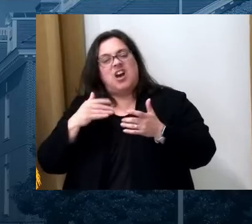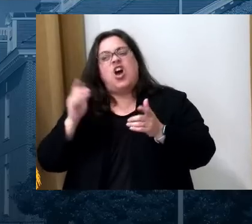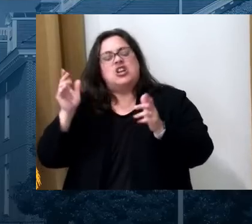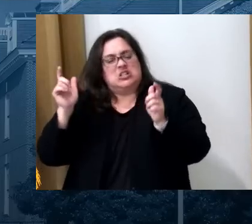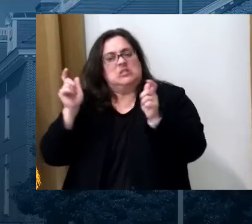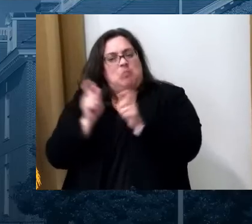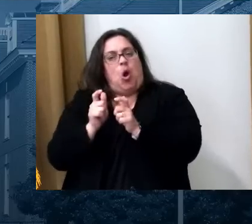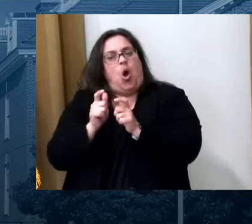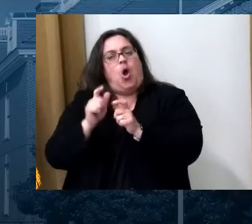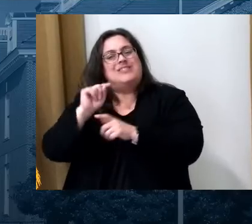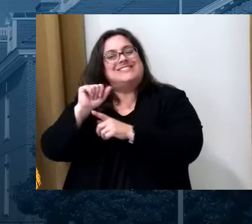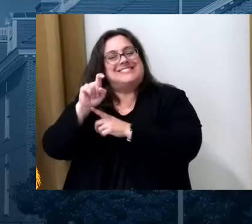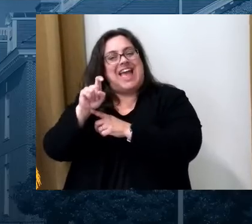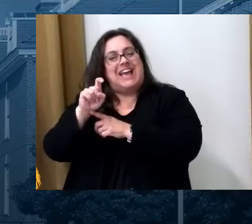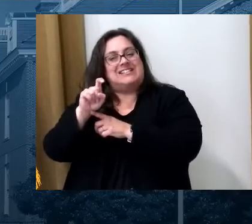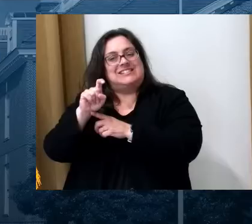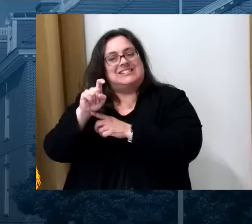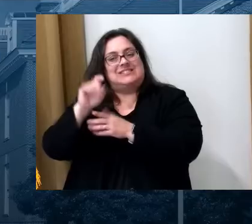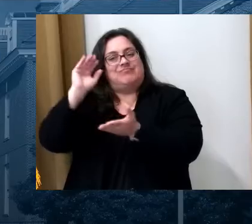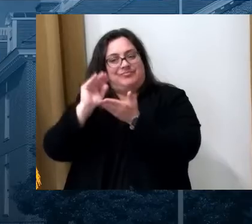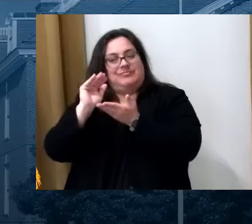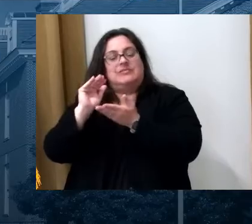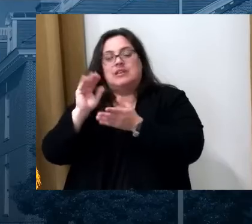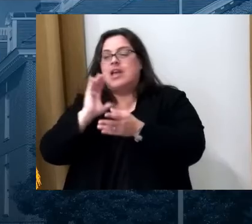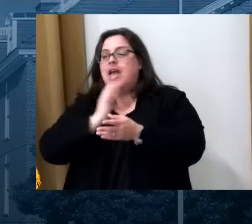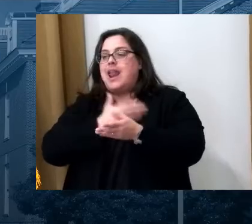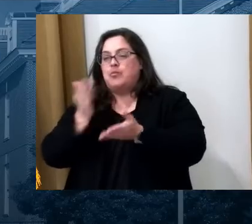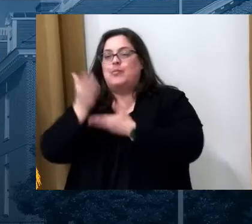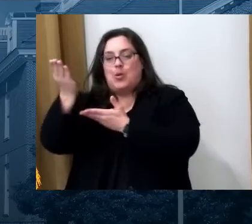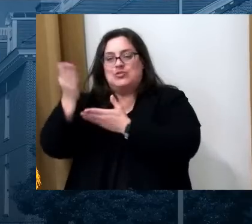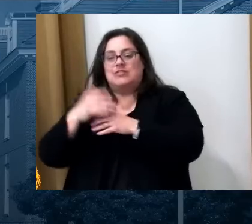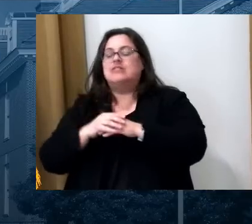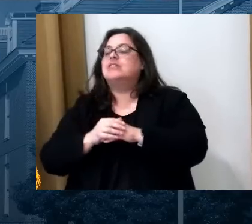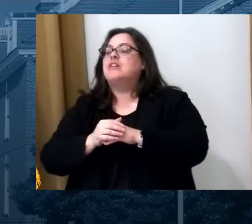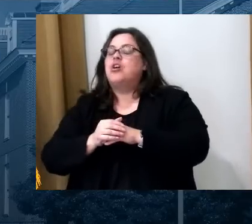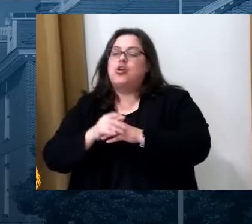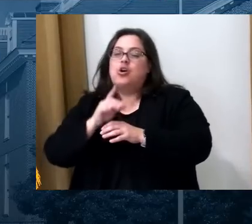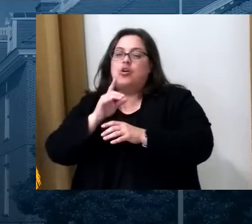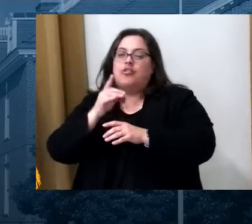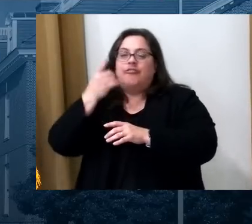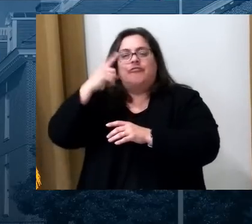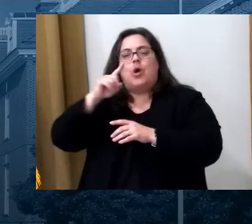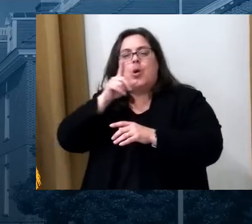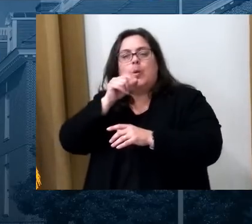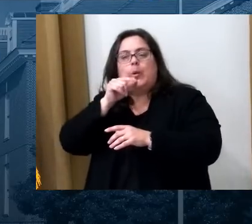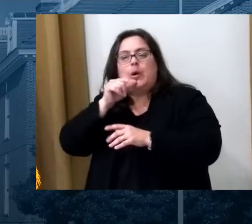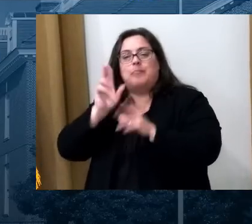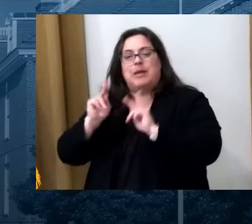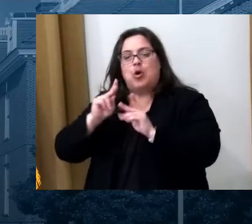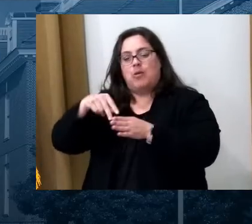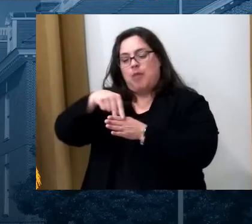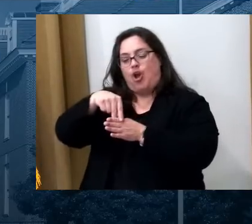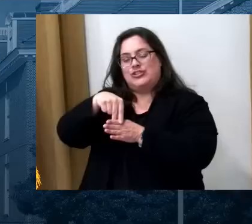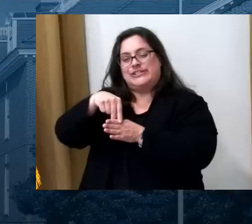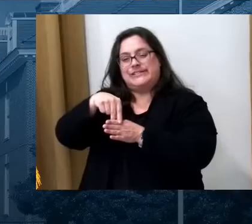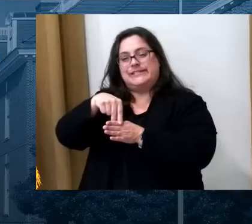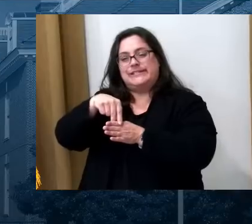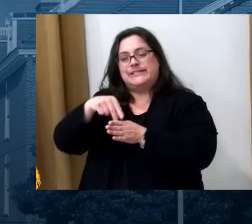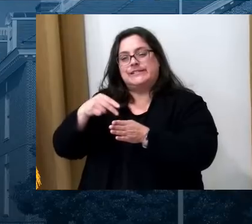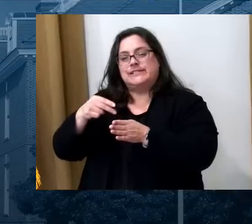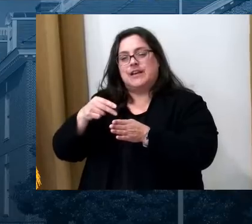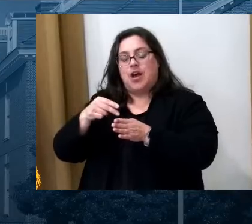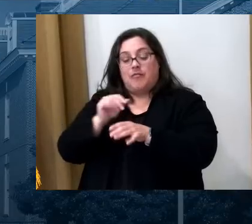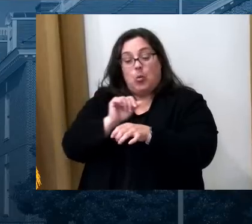this proposal that fundamentally goes to people who are on the margin